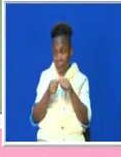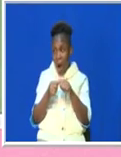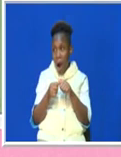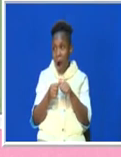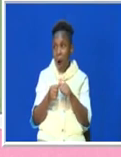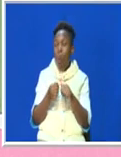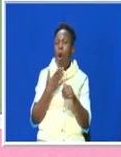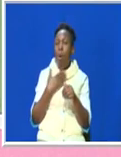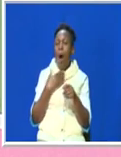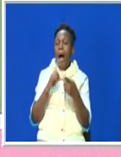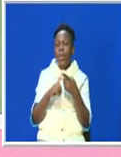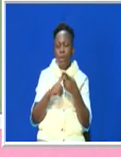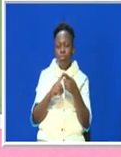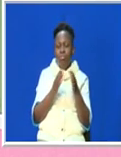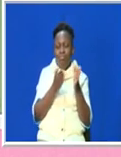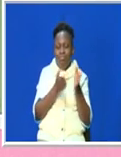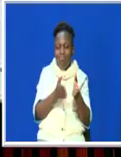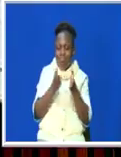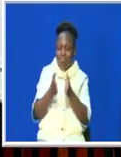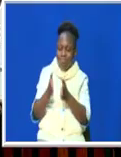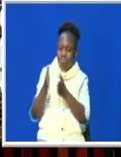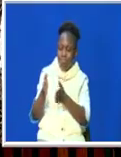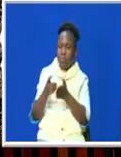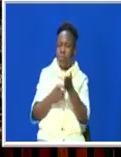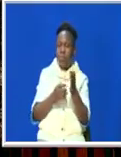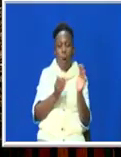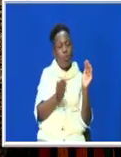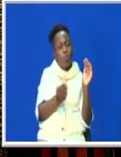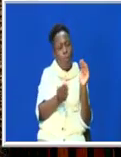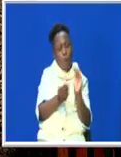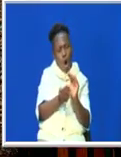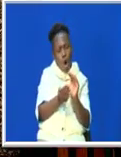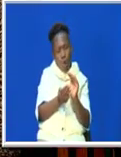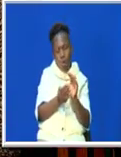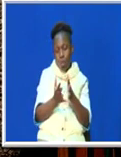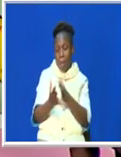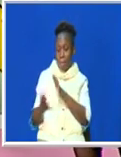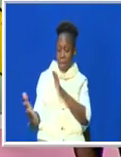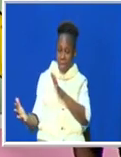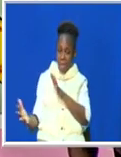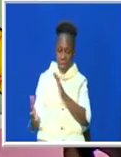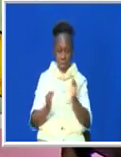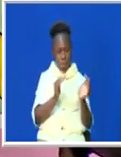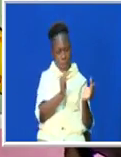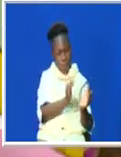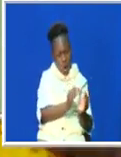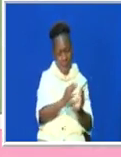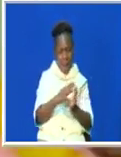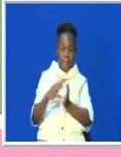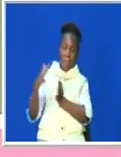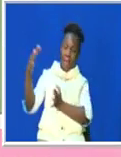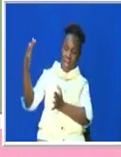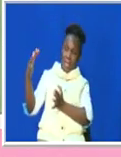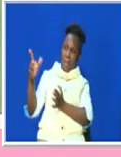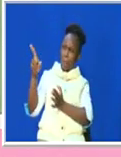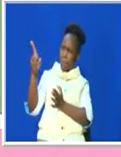are ordering from the smallest to the largest. So we have bottle A is